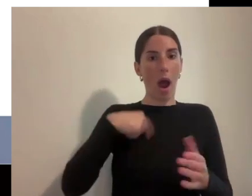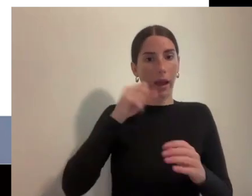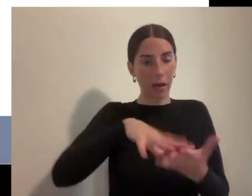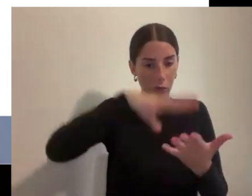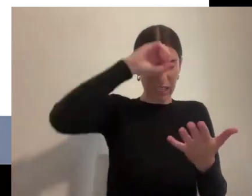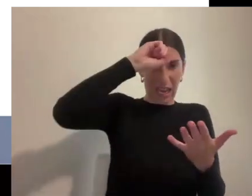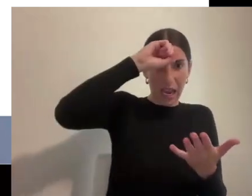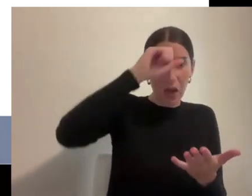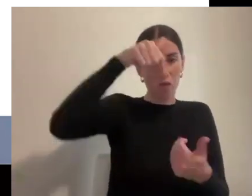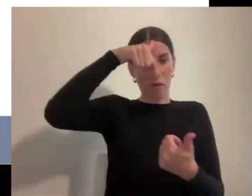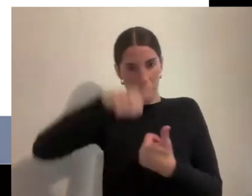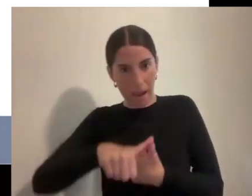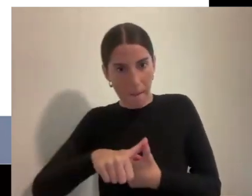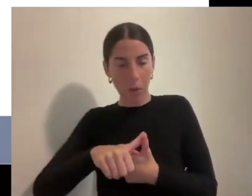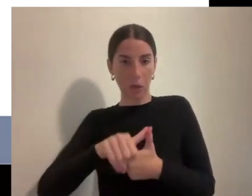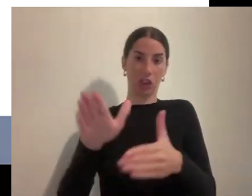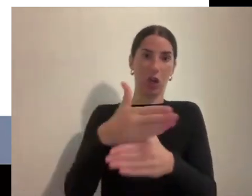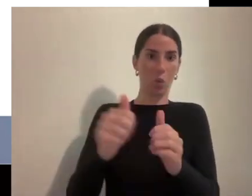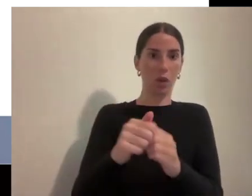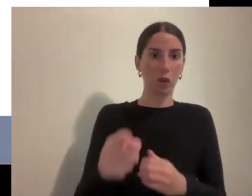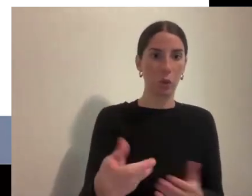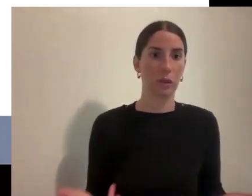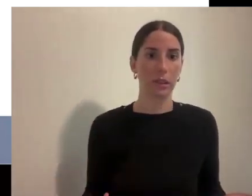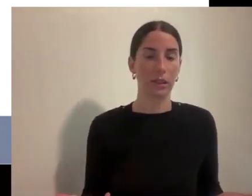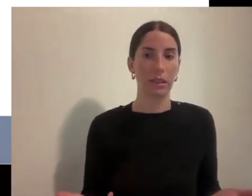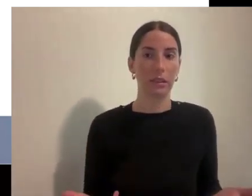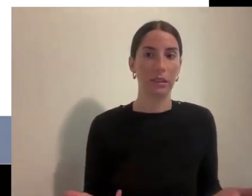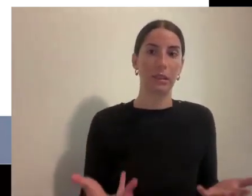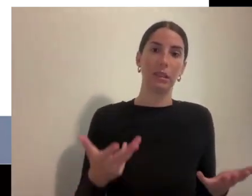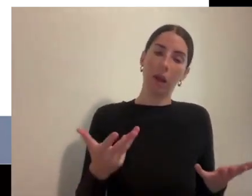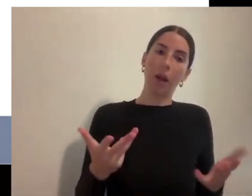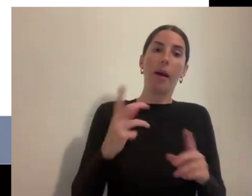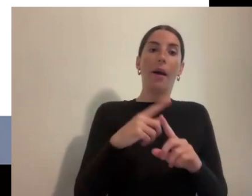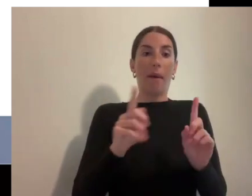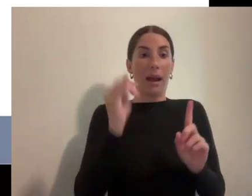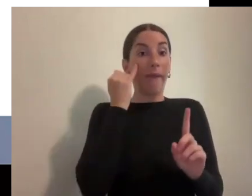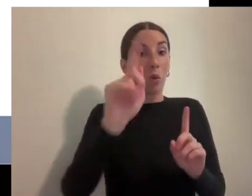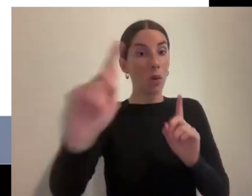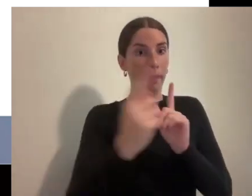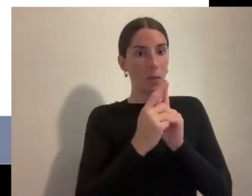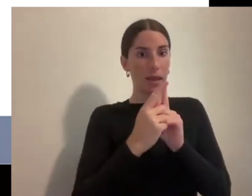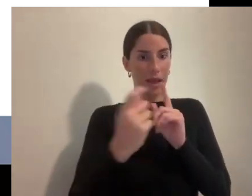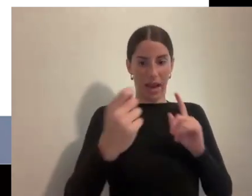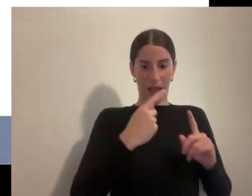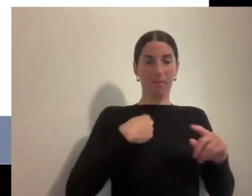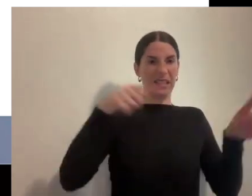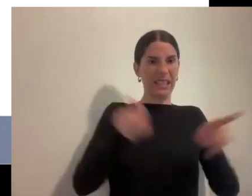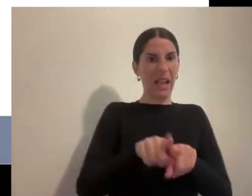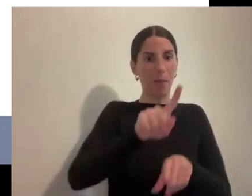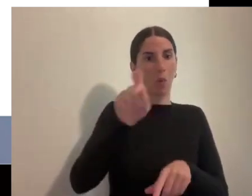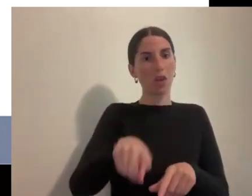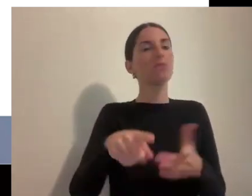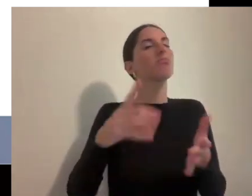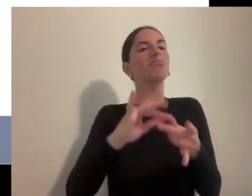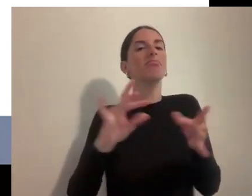remember and be able to share with you. So that would be all. But if you came to me and asked me the same question, what can you tell me about